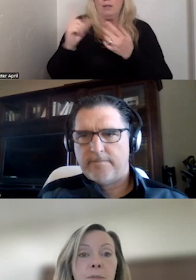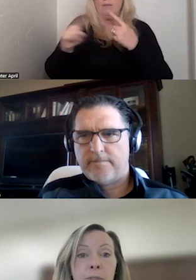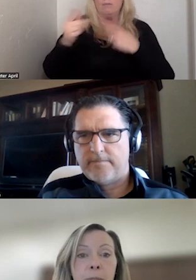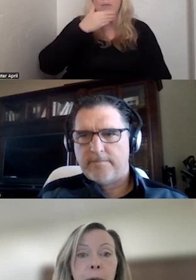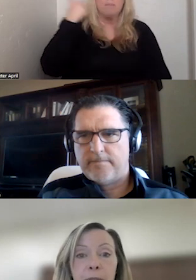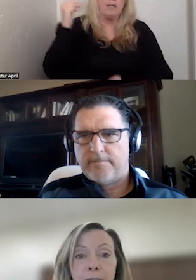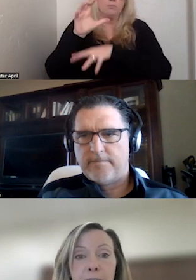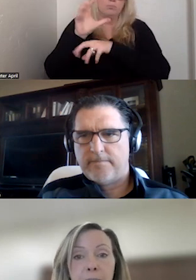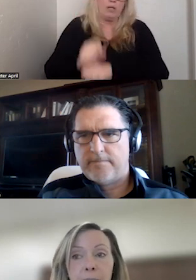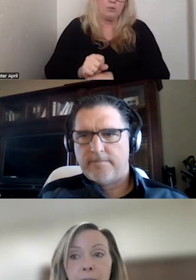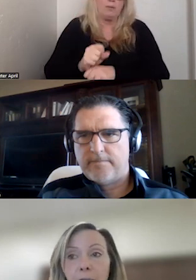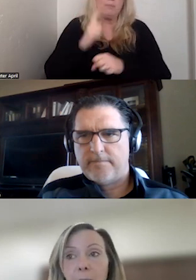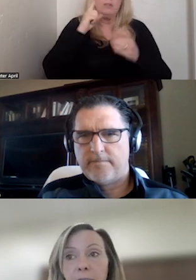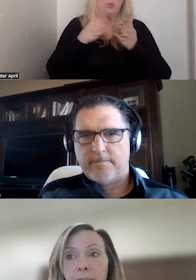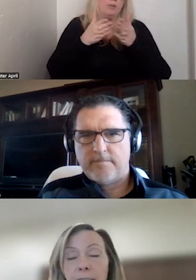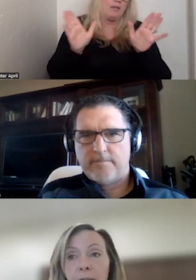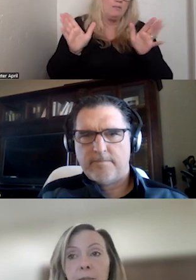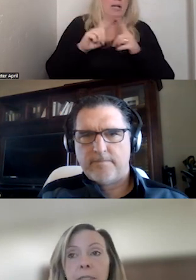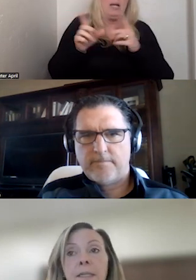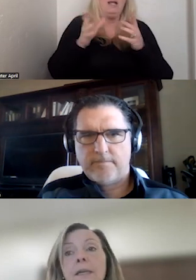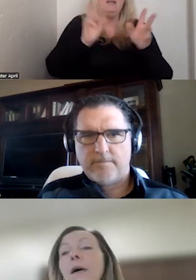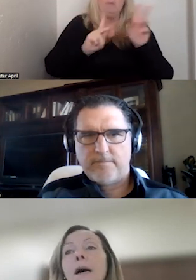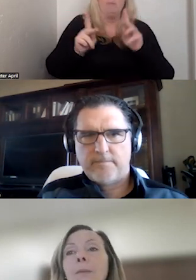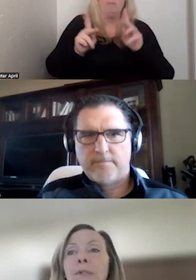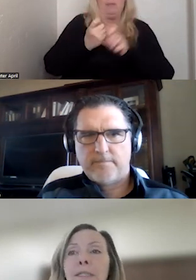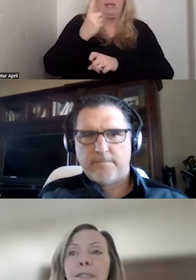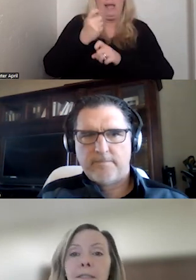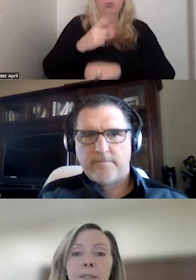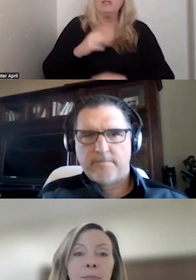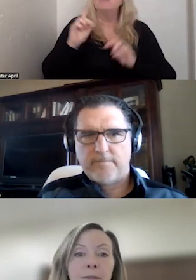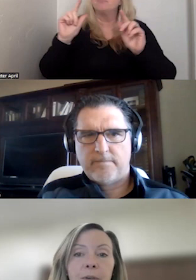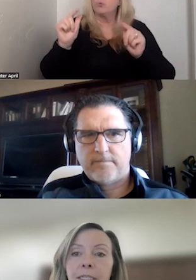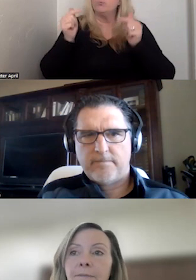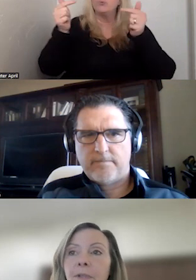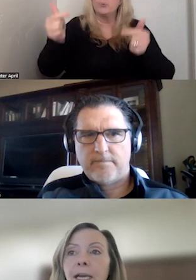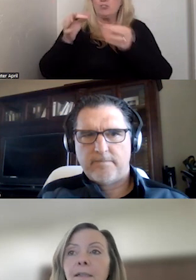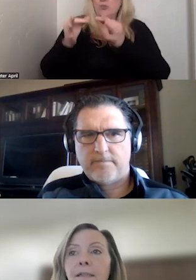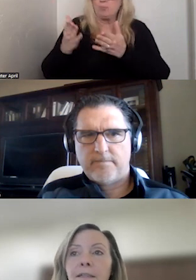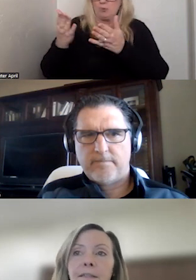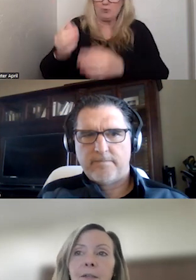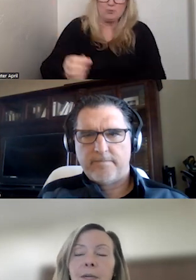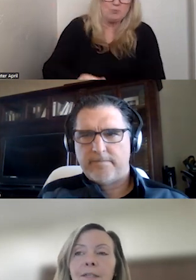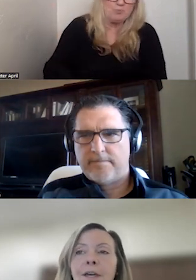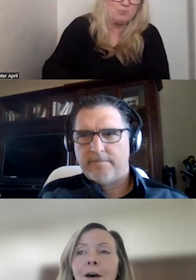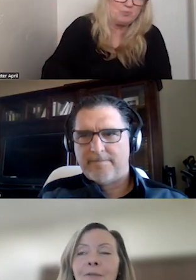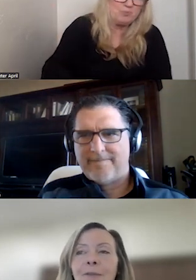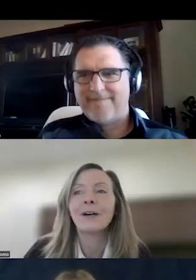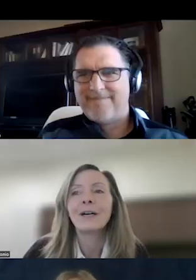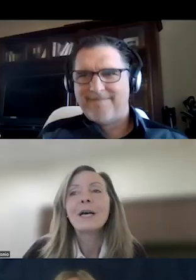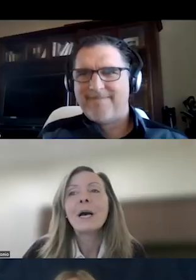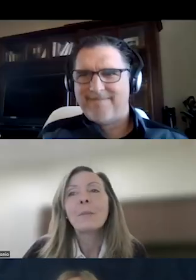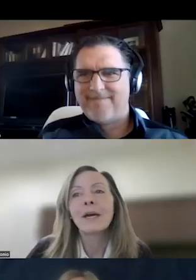that's supposed to be public facing and updated annually. We did get a little bit of funding for that. I think not quite